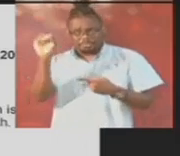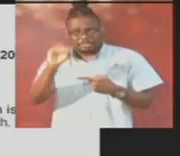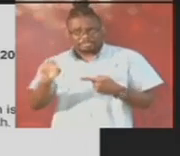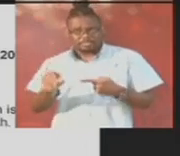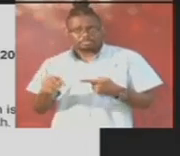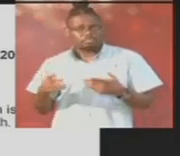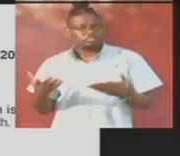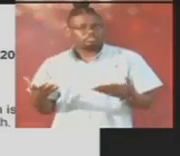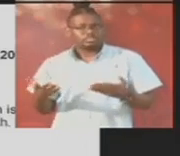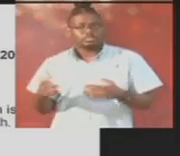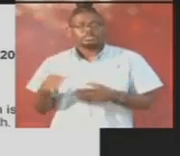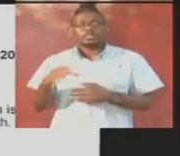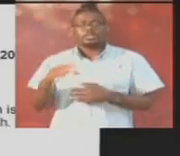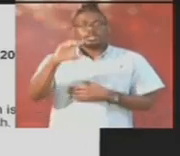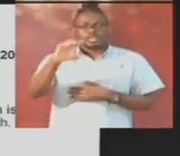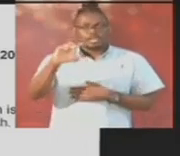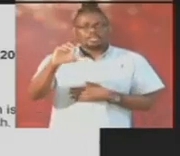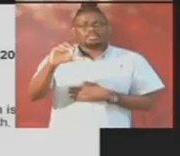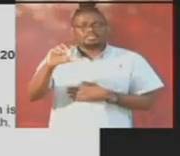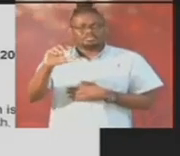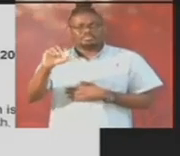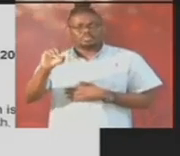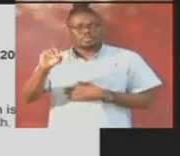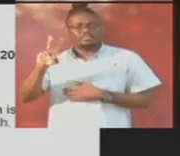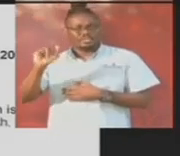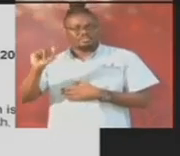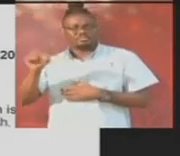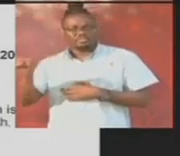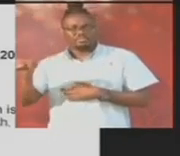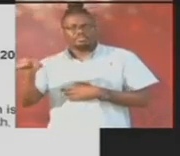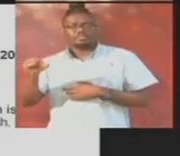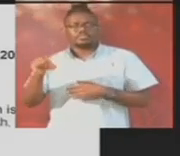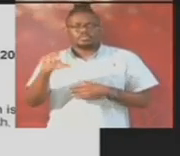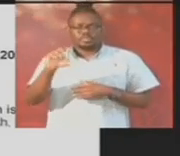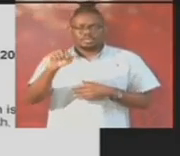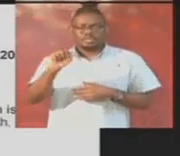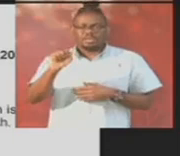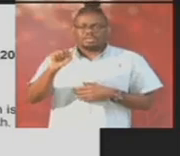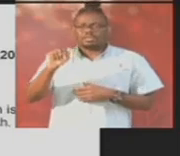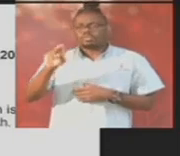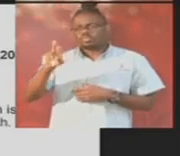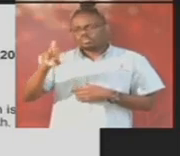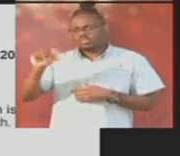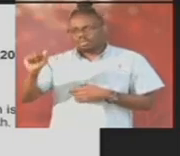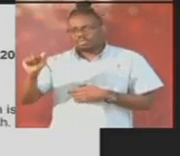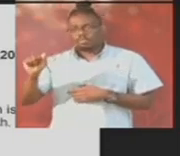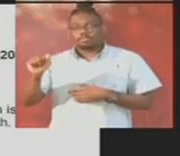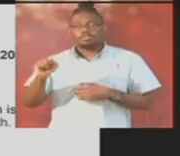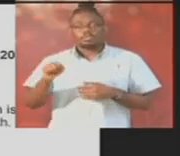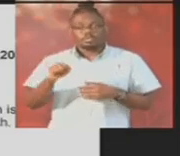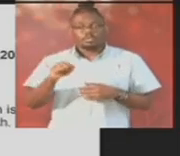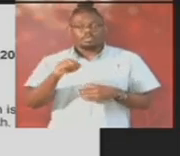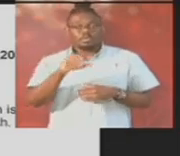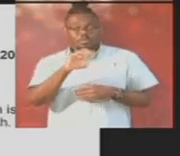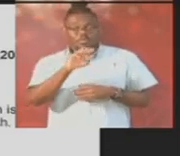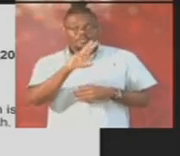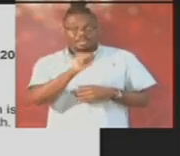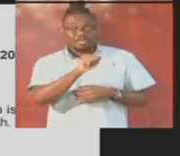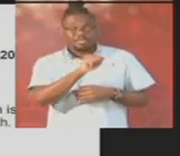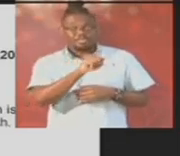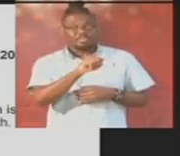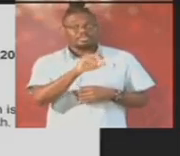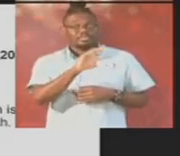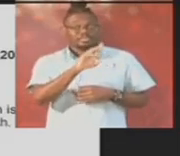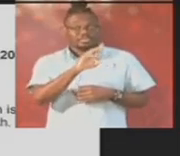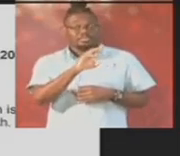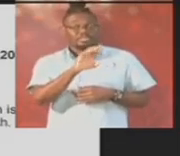ICU 27%, and HDU 12%. So at the Coover Hospital and Multi-Training Facility, we have 97 people, 6